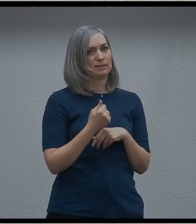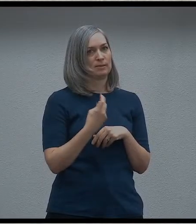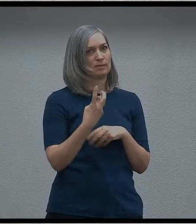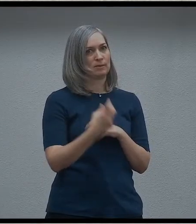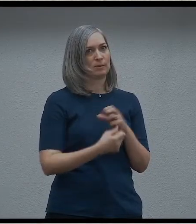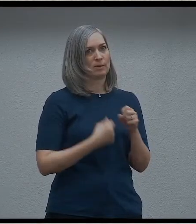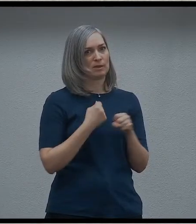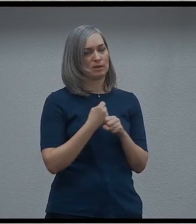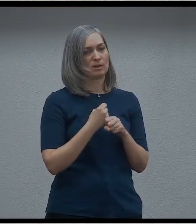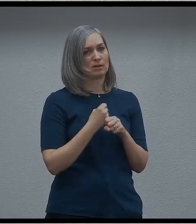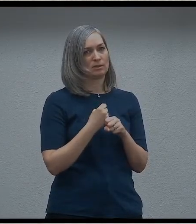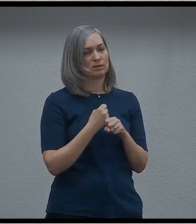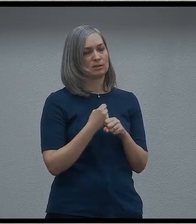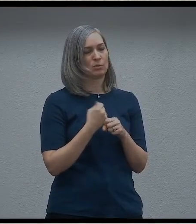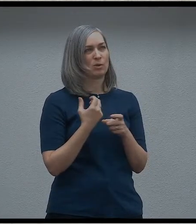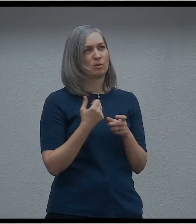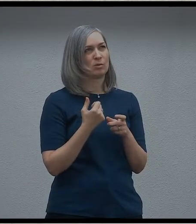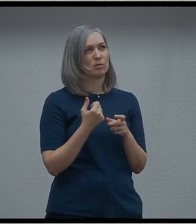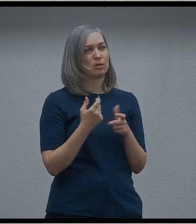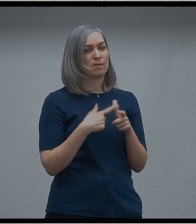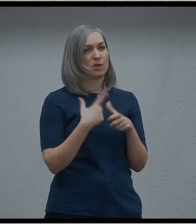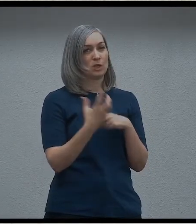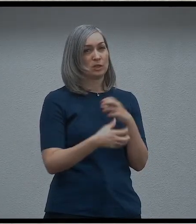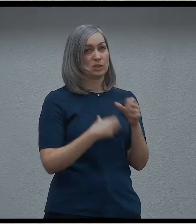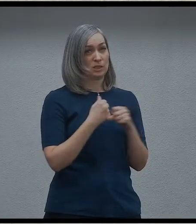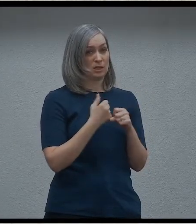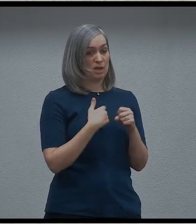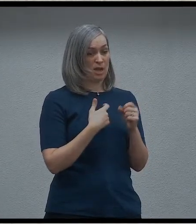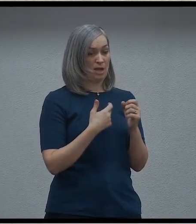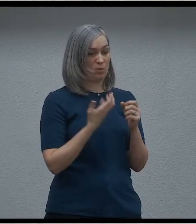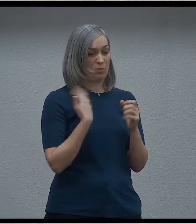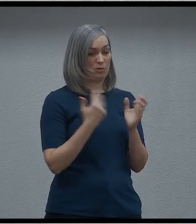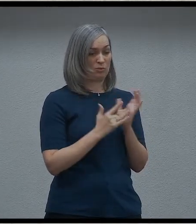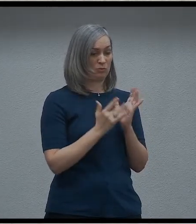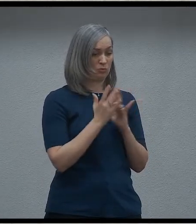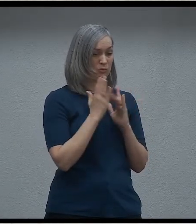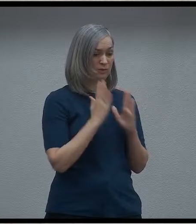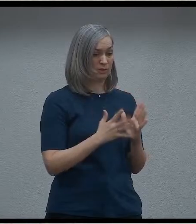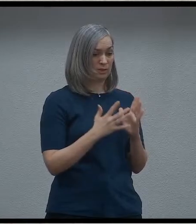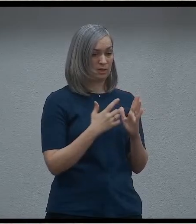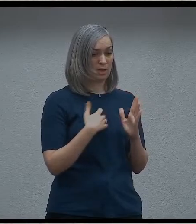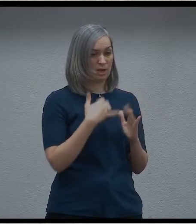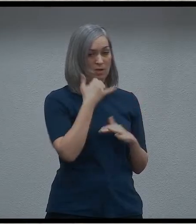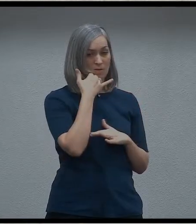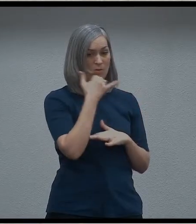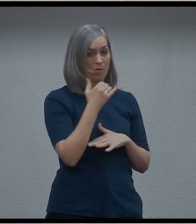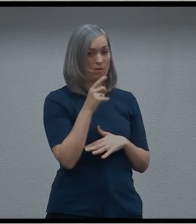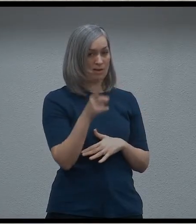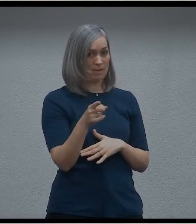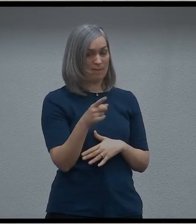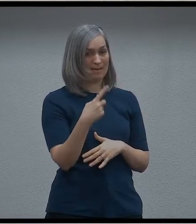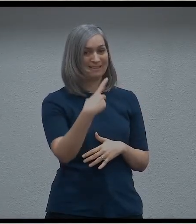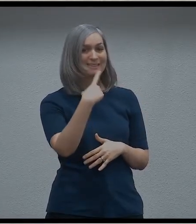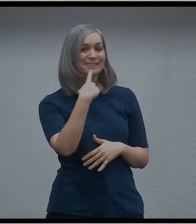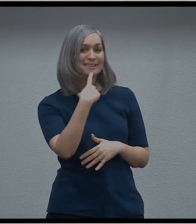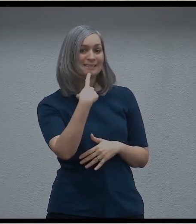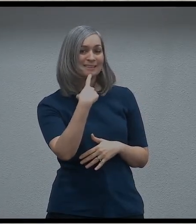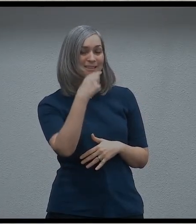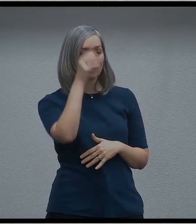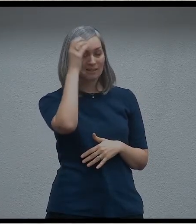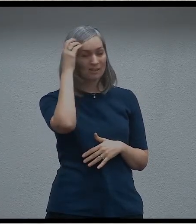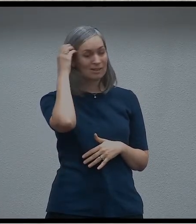years rather, just the first year of being a Christian, I called him. And I said, hey,